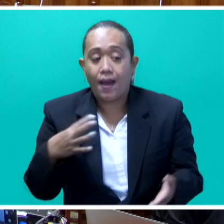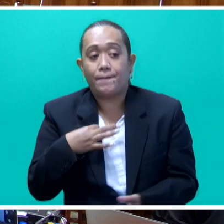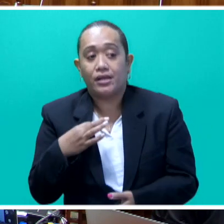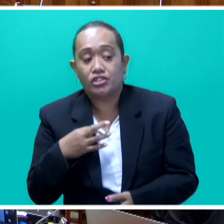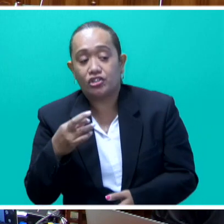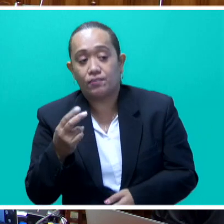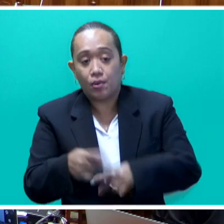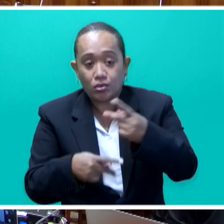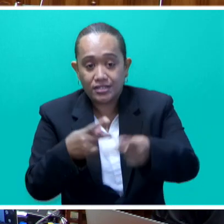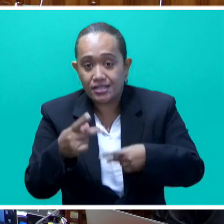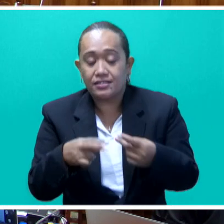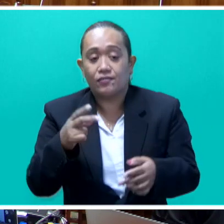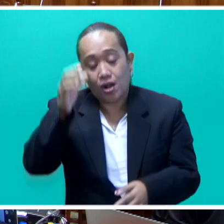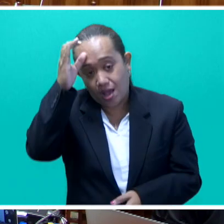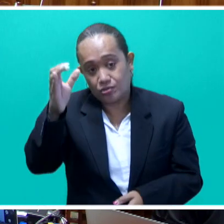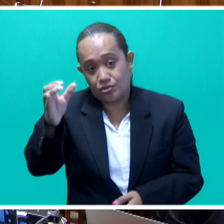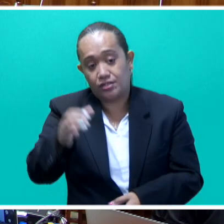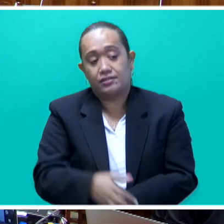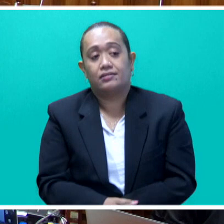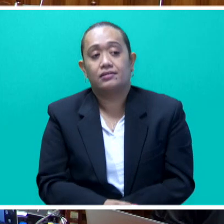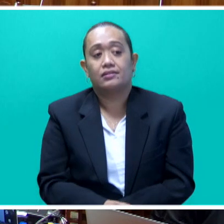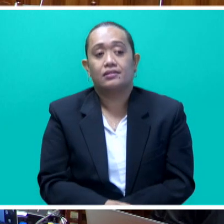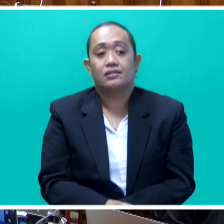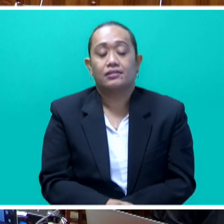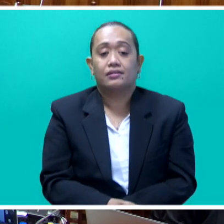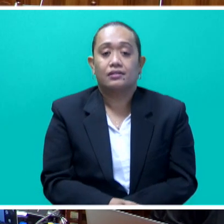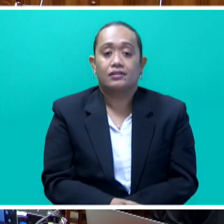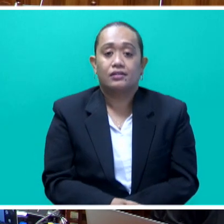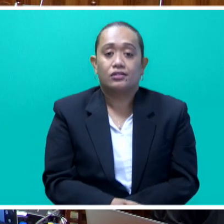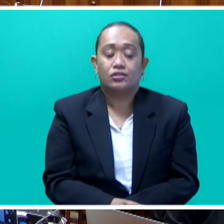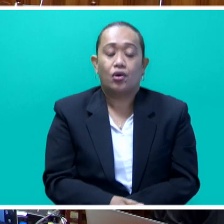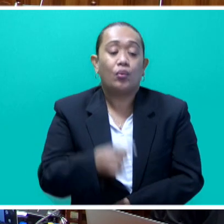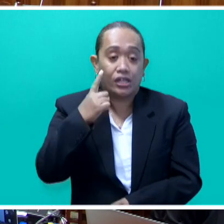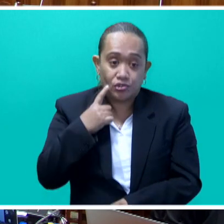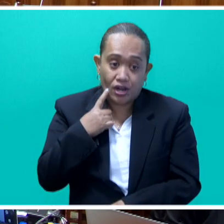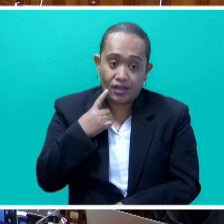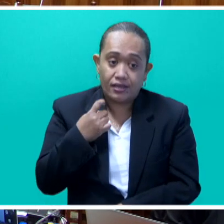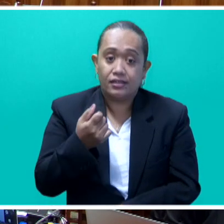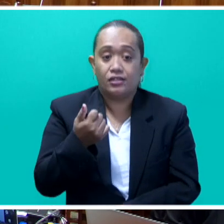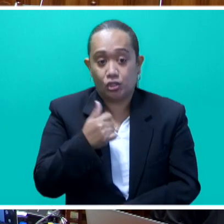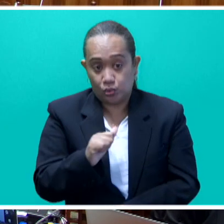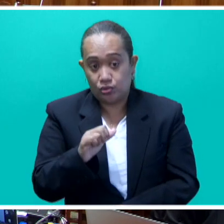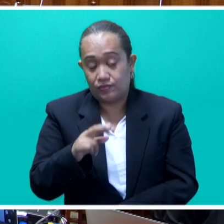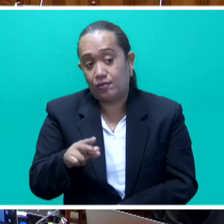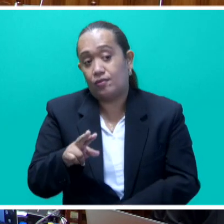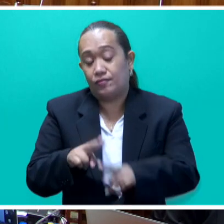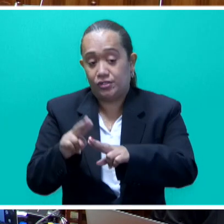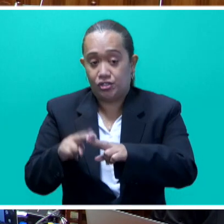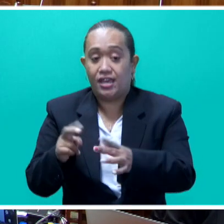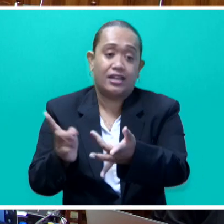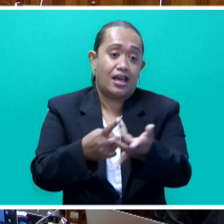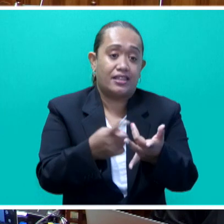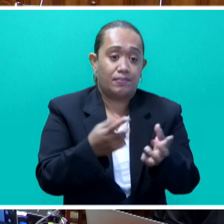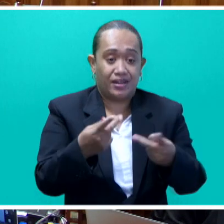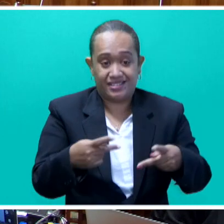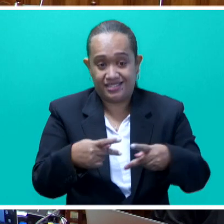to enter the country. This will be a secured and a user-friendly portal similar to that of many other tourism destinations.